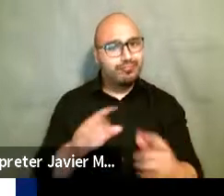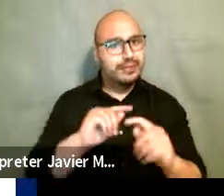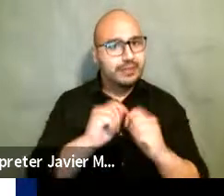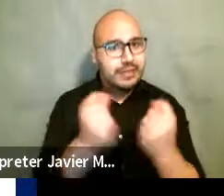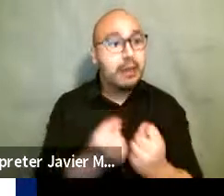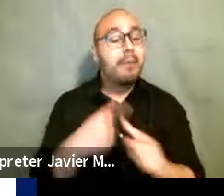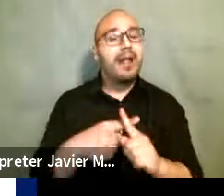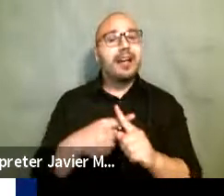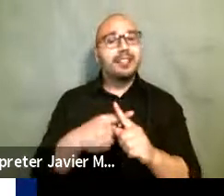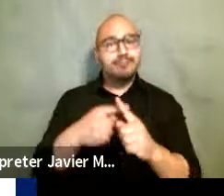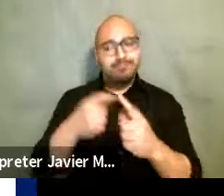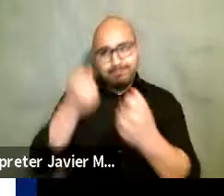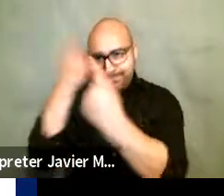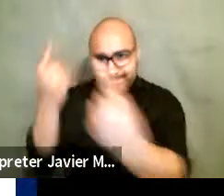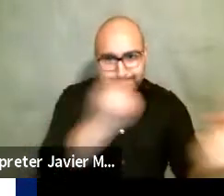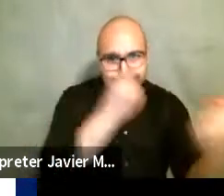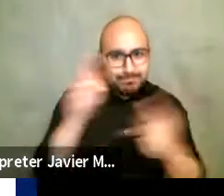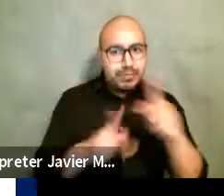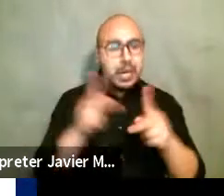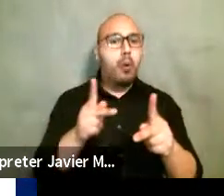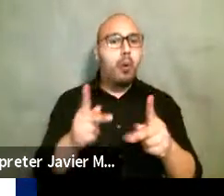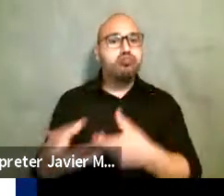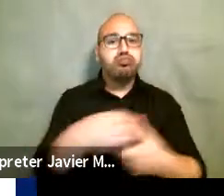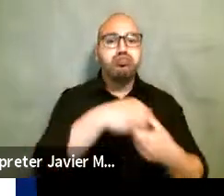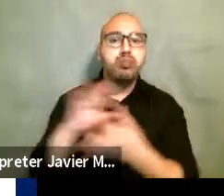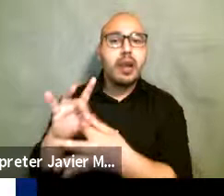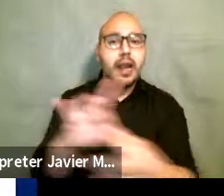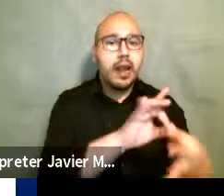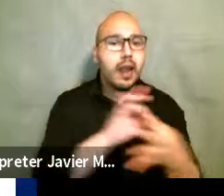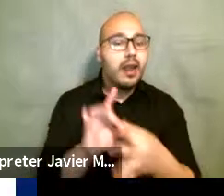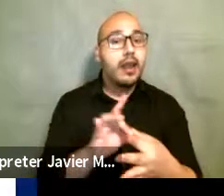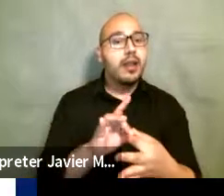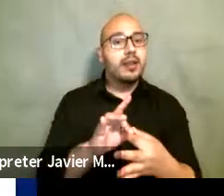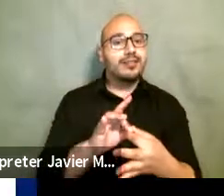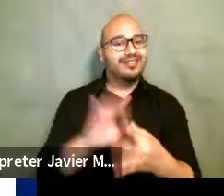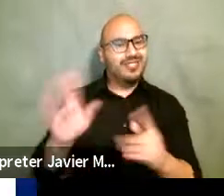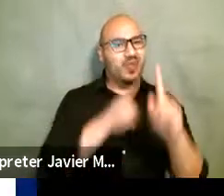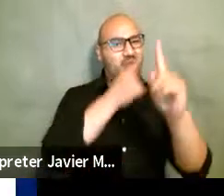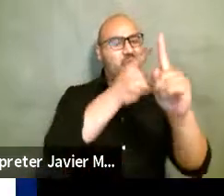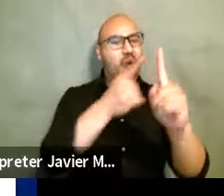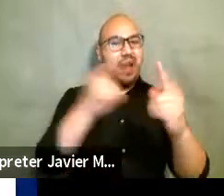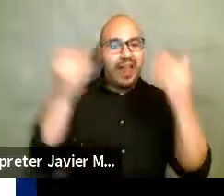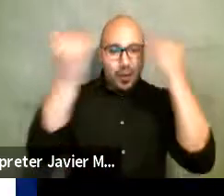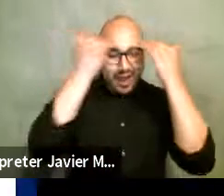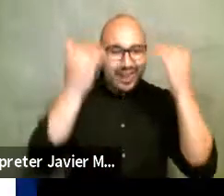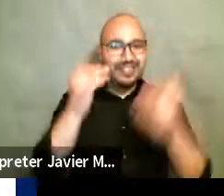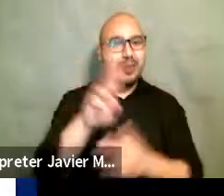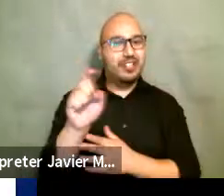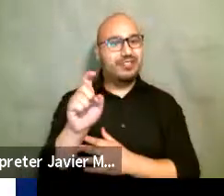individuals ultimately too, who are aiming and whose goal is to spread the awareness of prescription drug